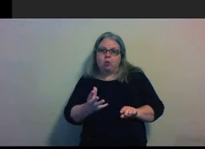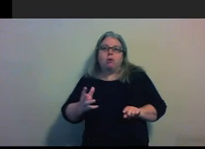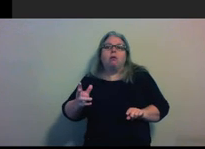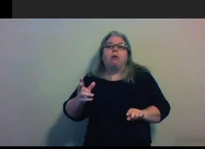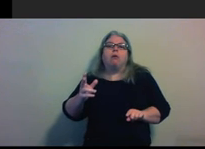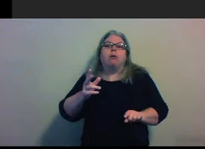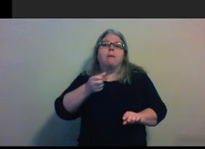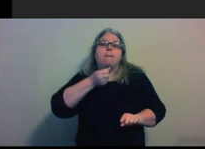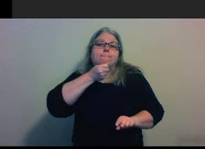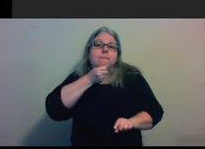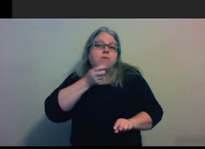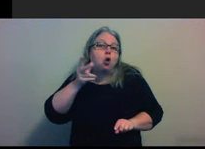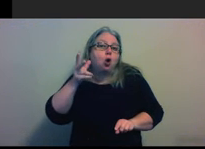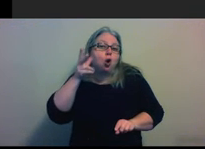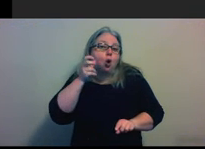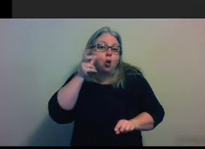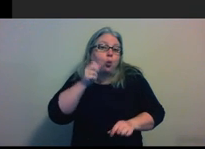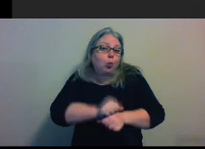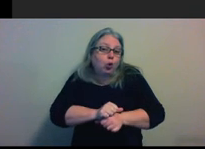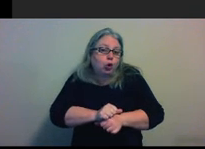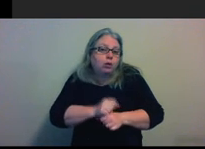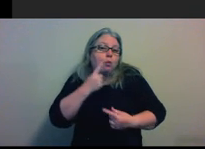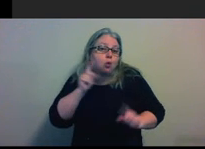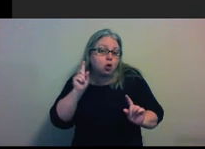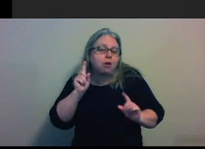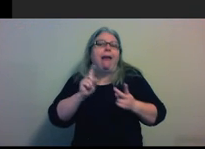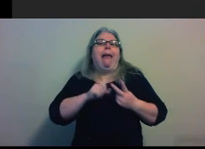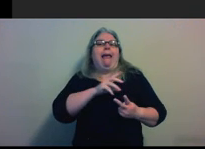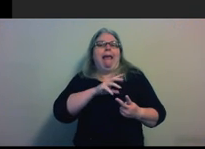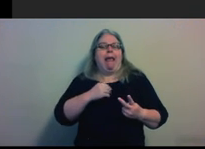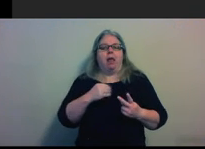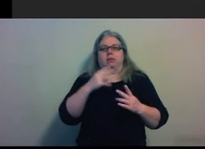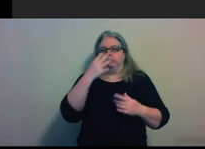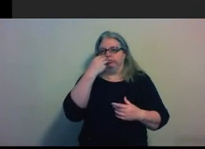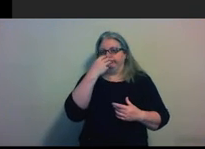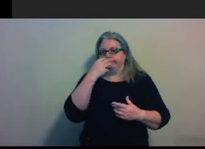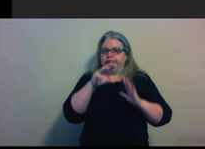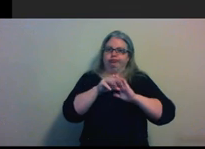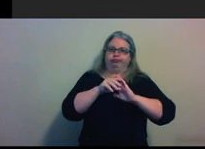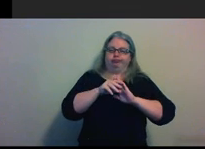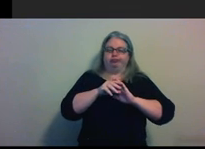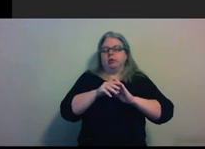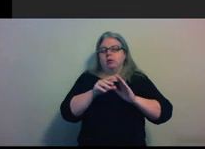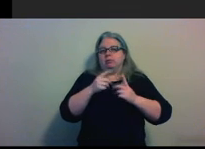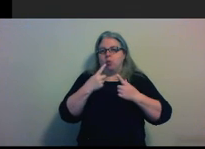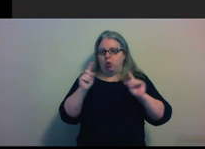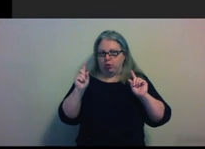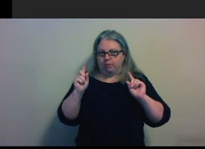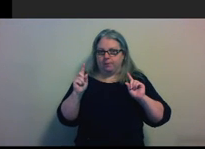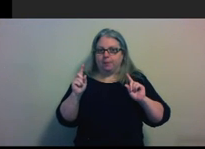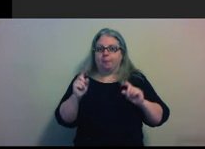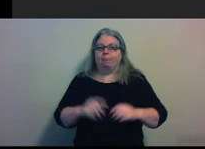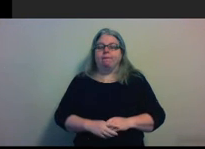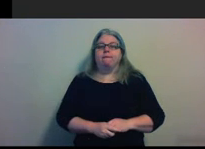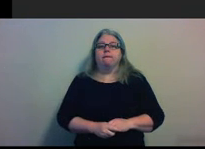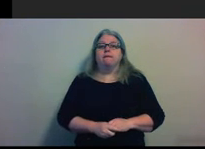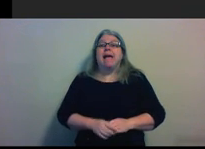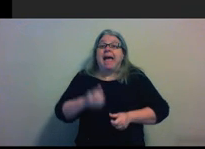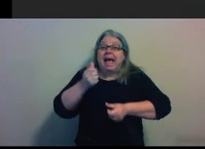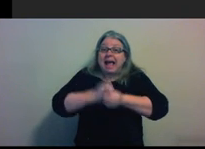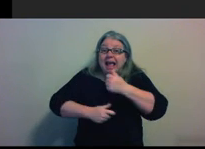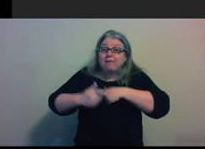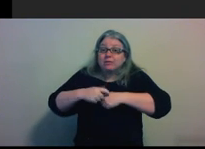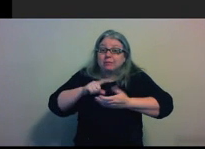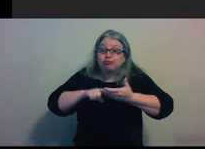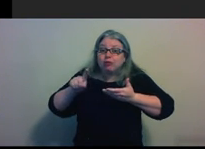audio and your video settings are both working. And then you can just click and close that tab. You don't need to check your